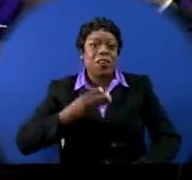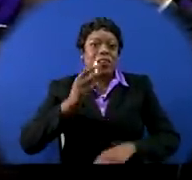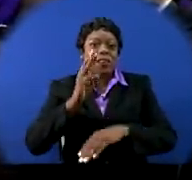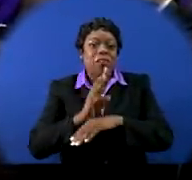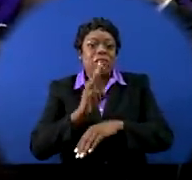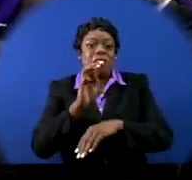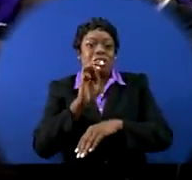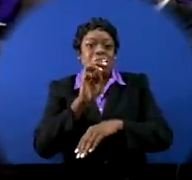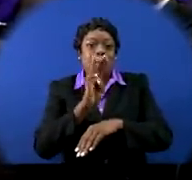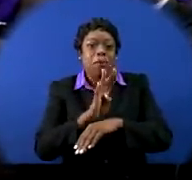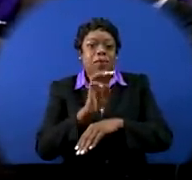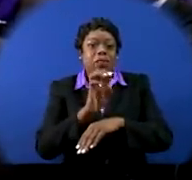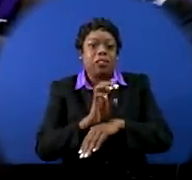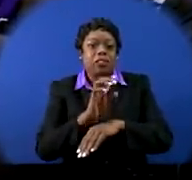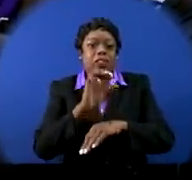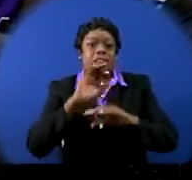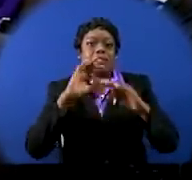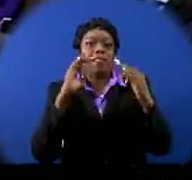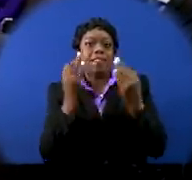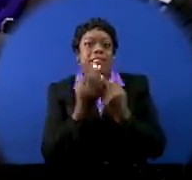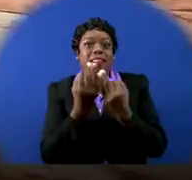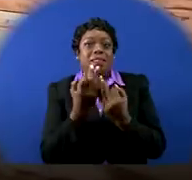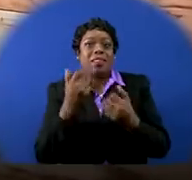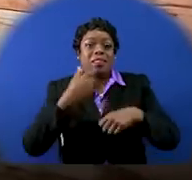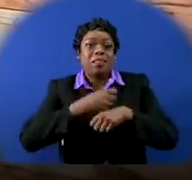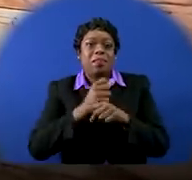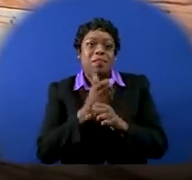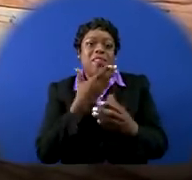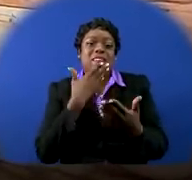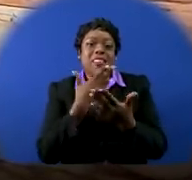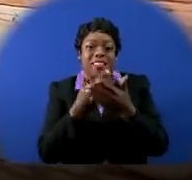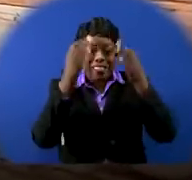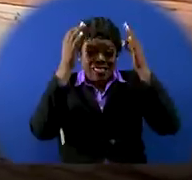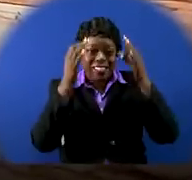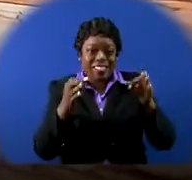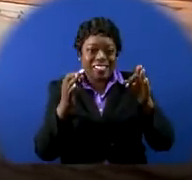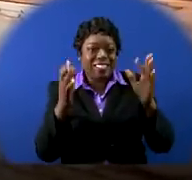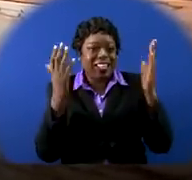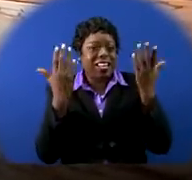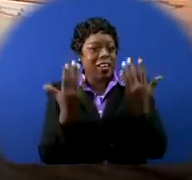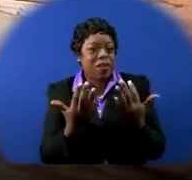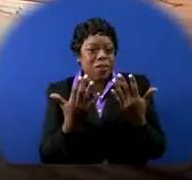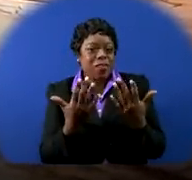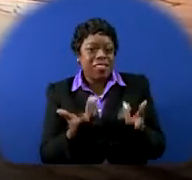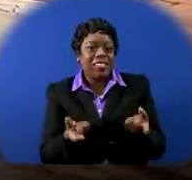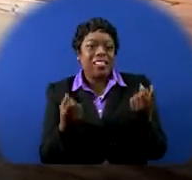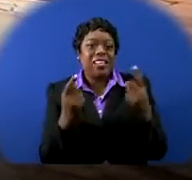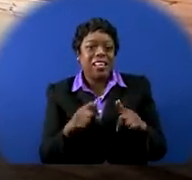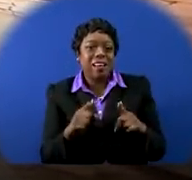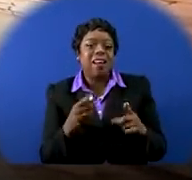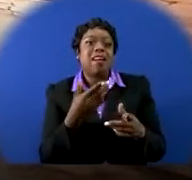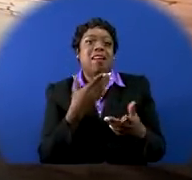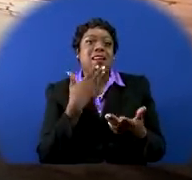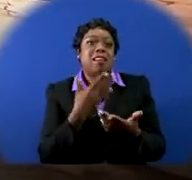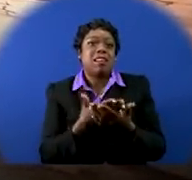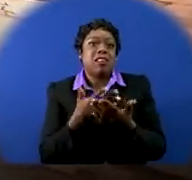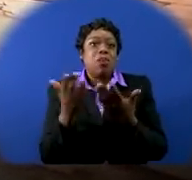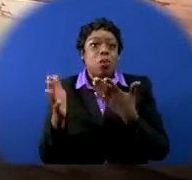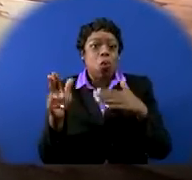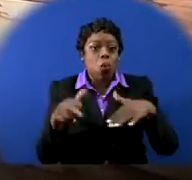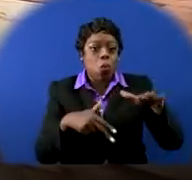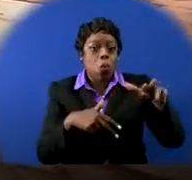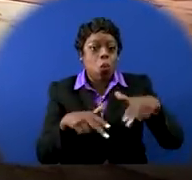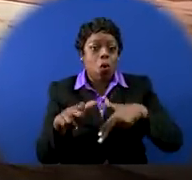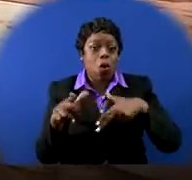great decision. I can't wait to see how it unfolds in your life. Who else needs to come? You should be walking in the sanctuary. If you need to make